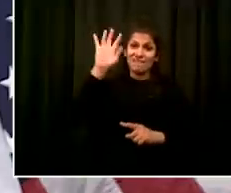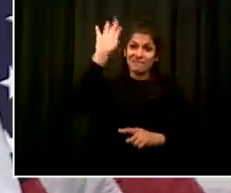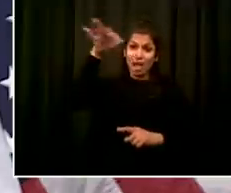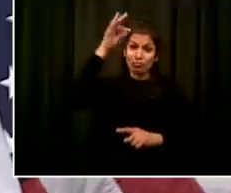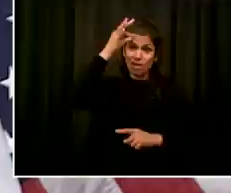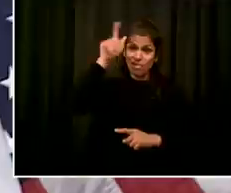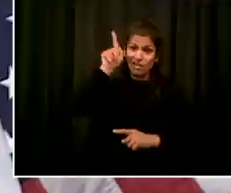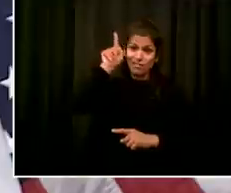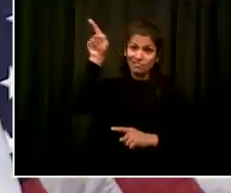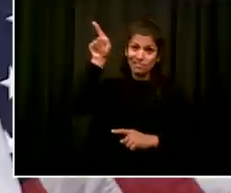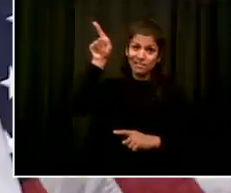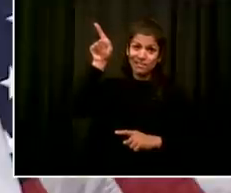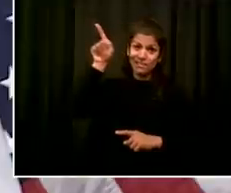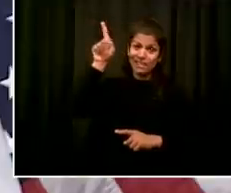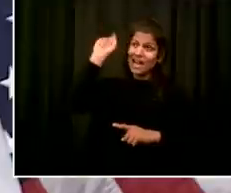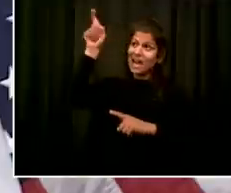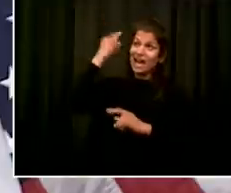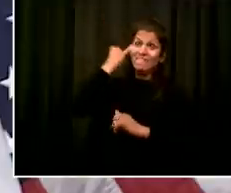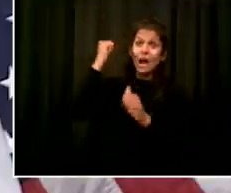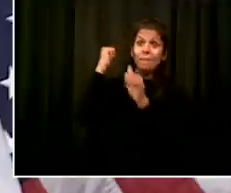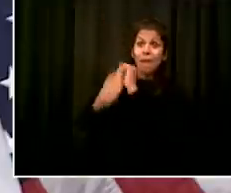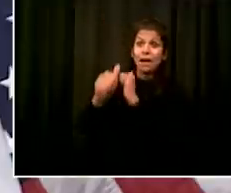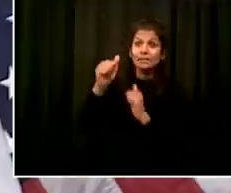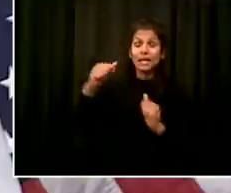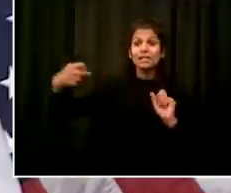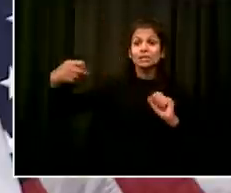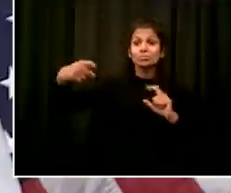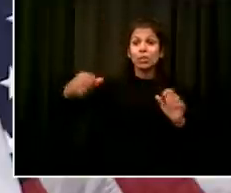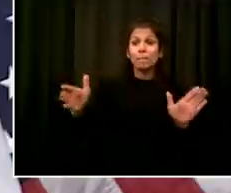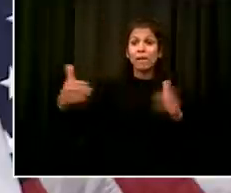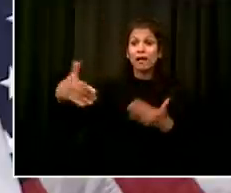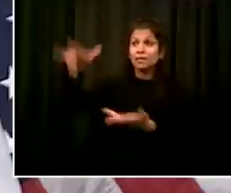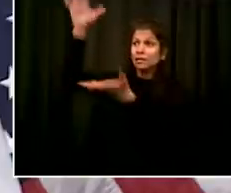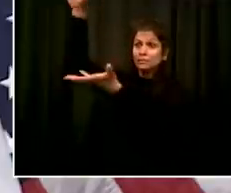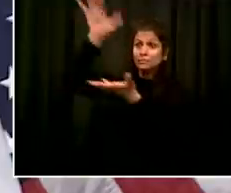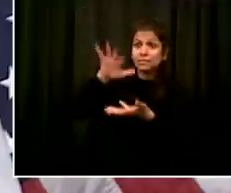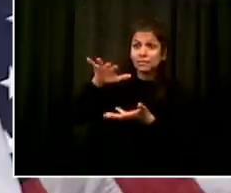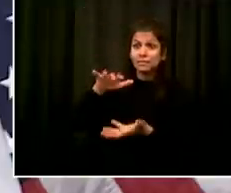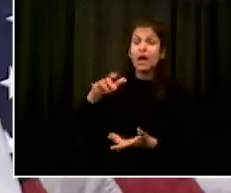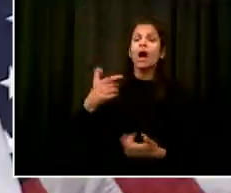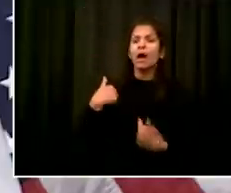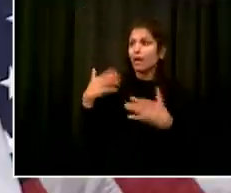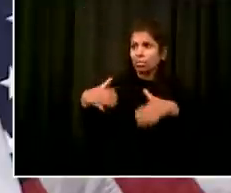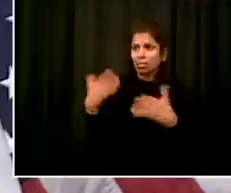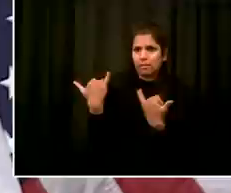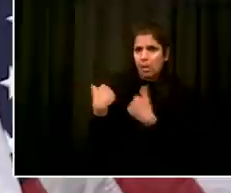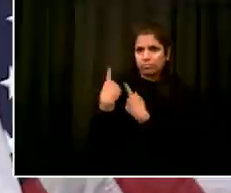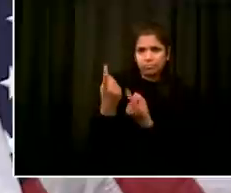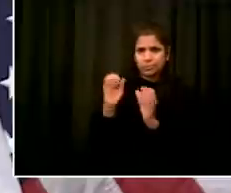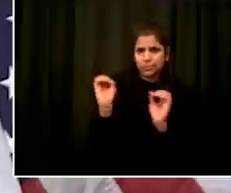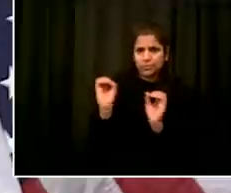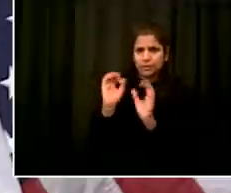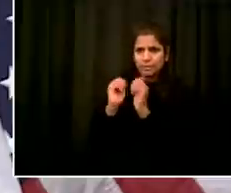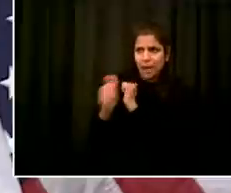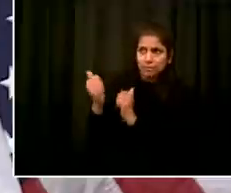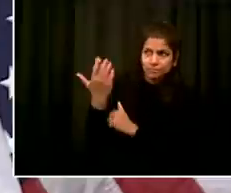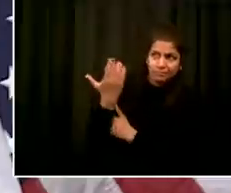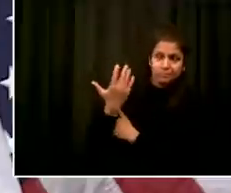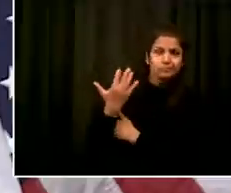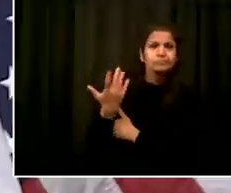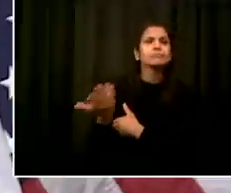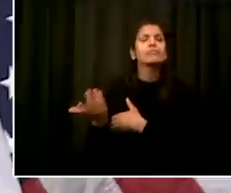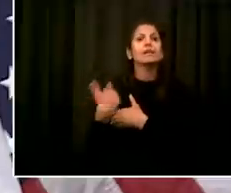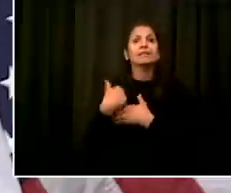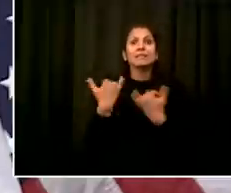of the last few days in this country, but if anyone in the White House or the Congress is paying attention, this is even more of a reason to have a